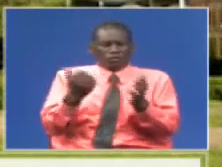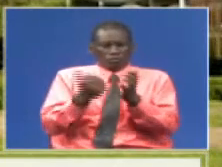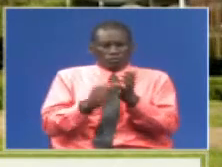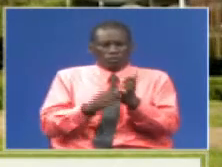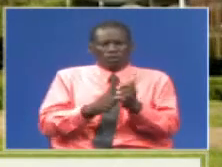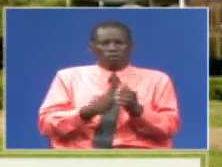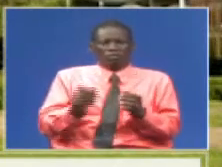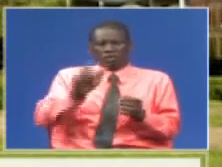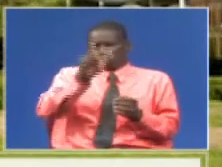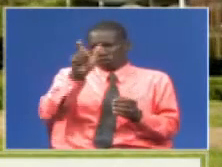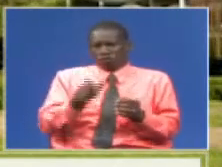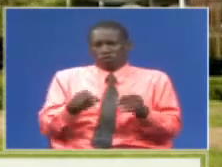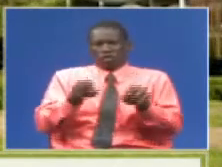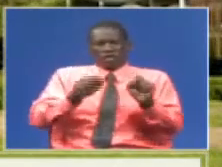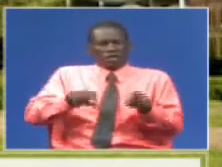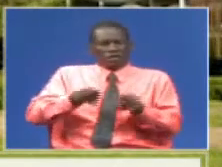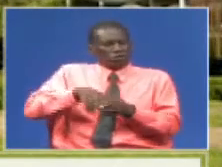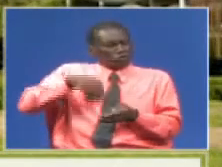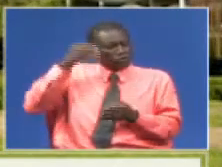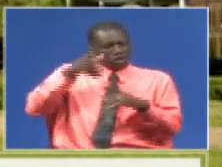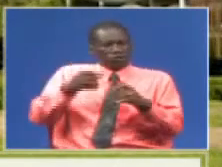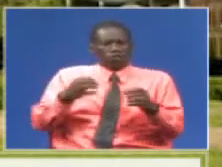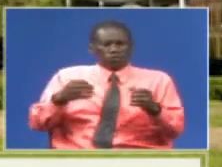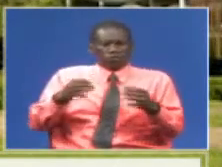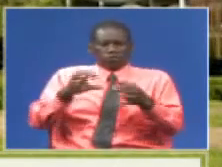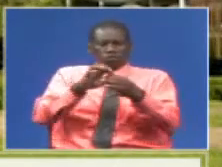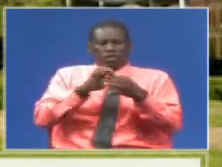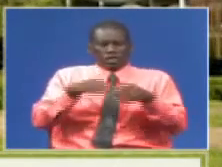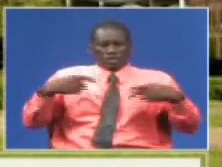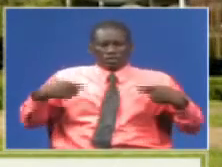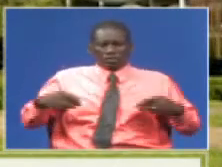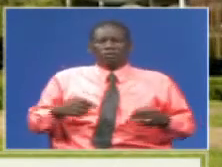region could also learn from uniting